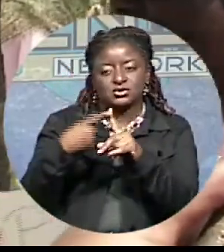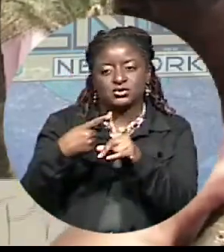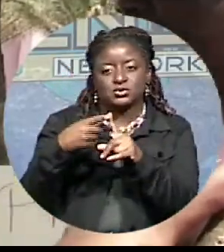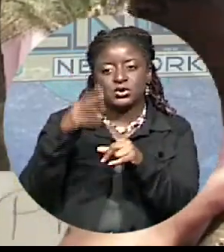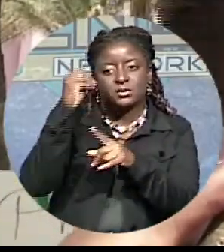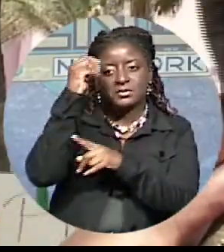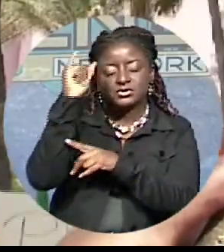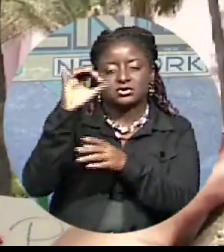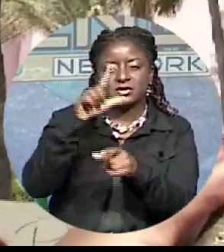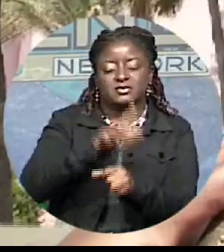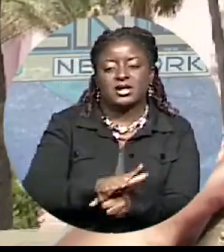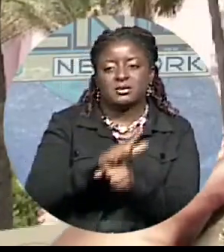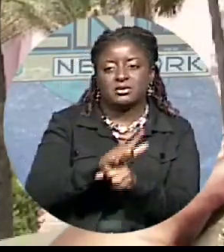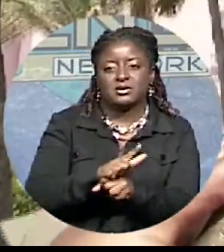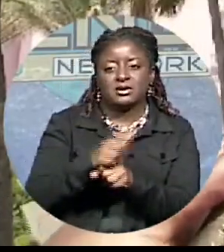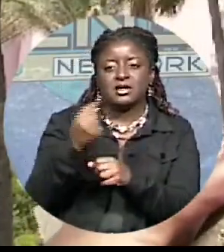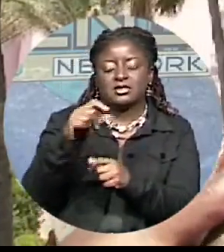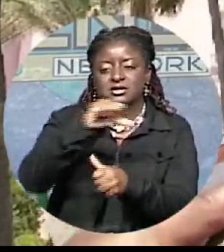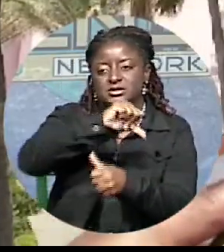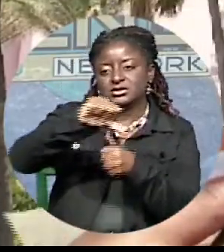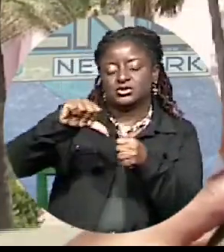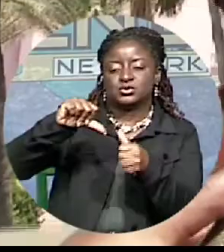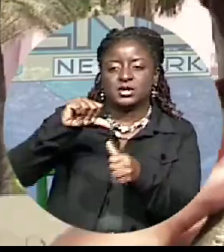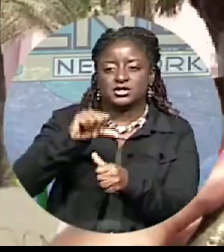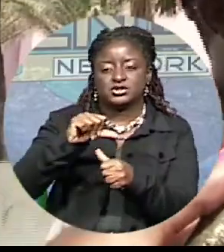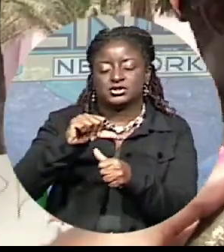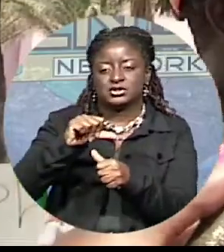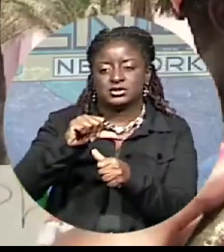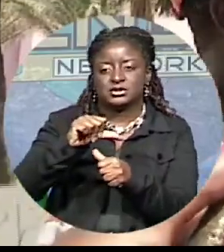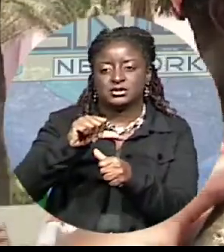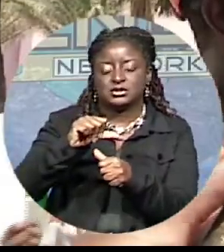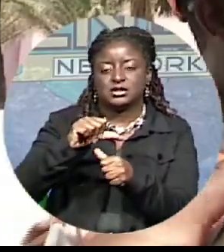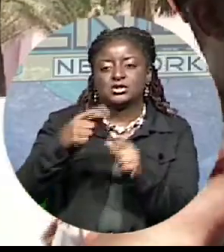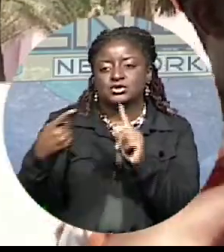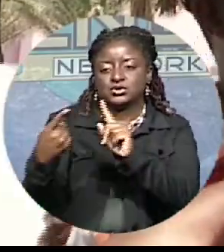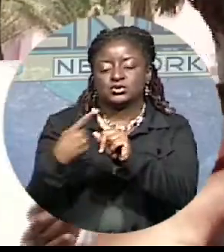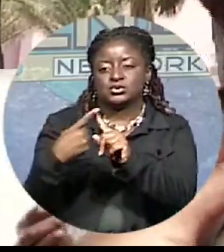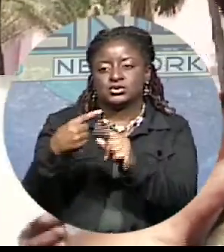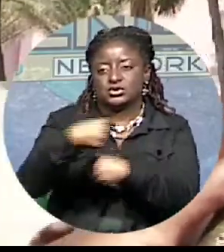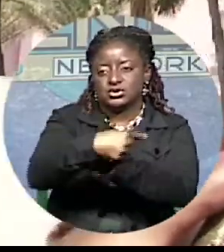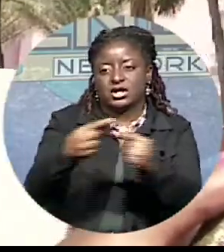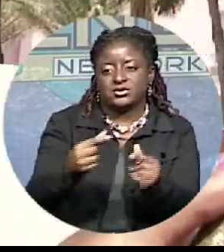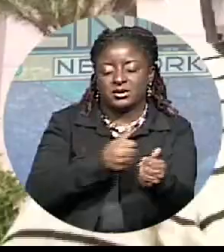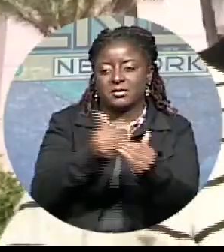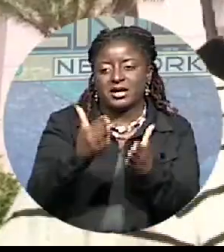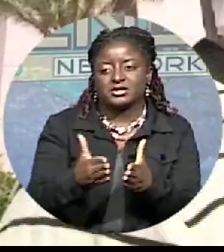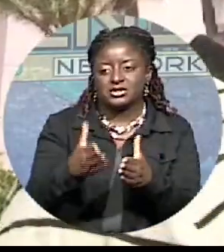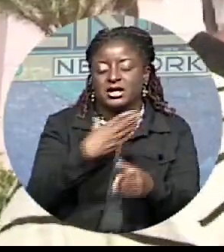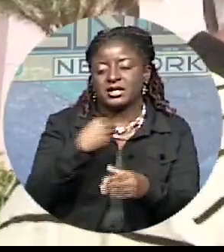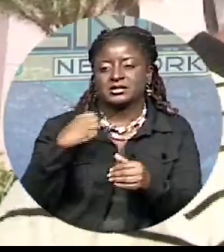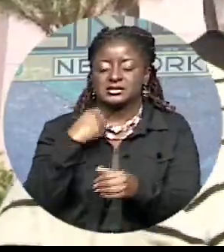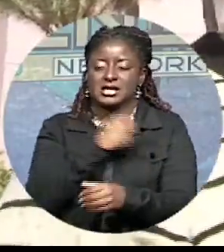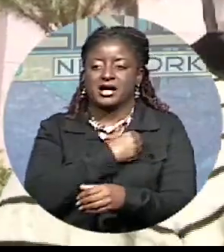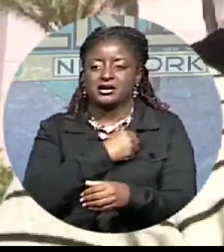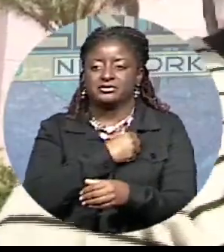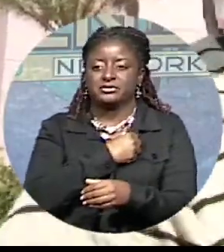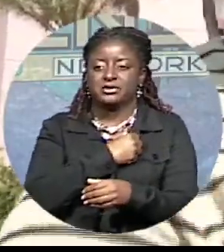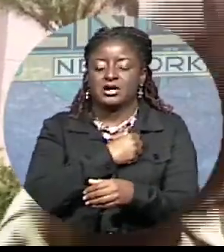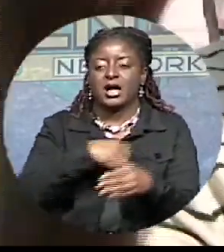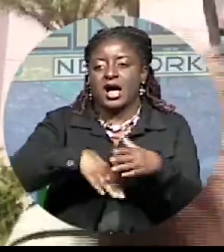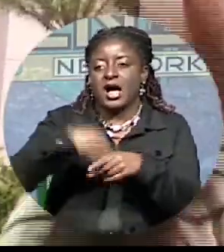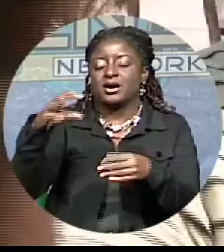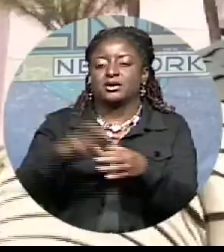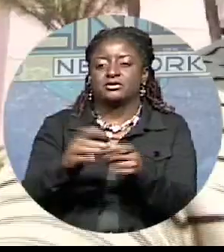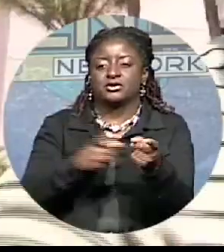the situation was going on in this hotel against the general manager, towards the staff, is out of control. A lot of things that goes on here with